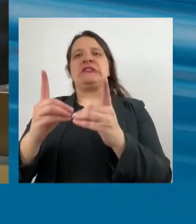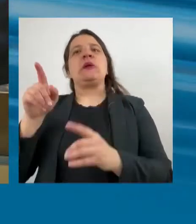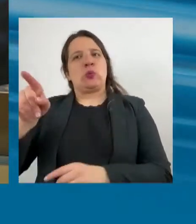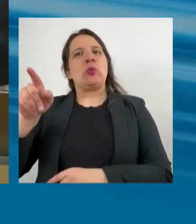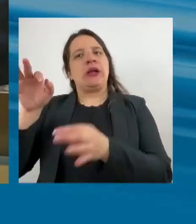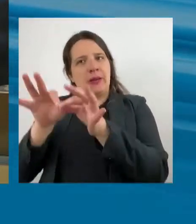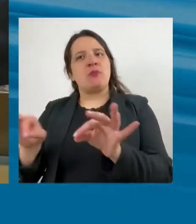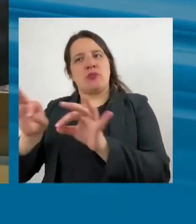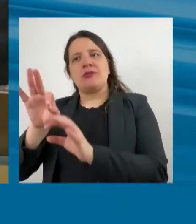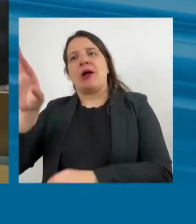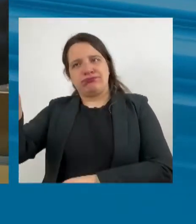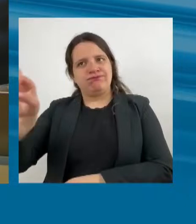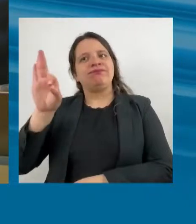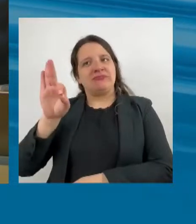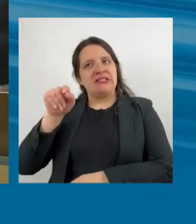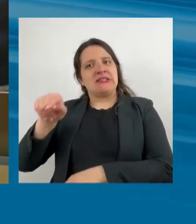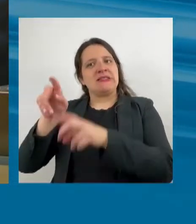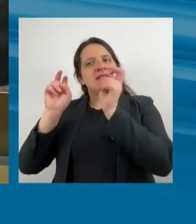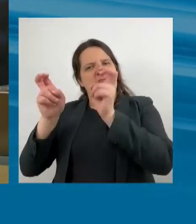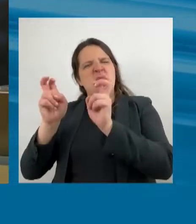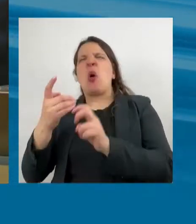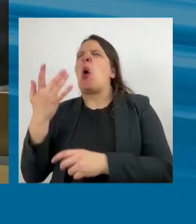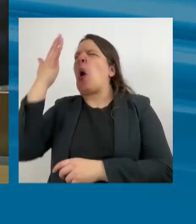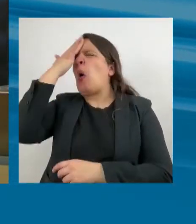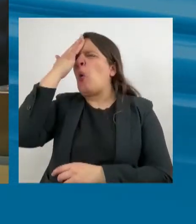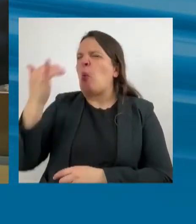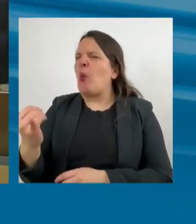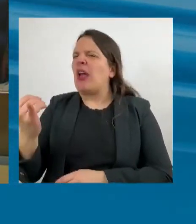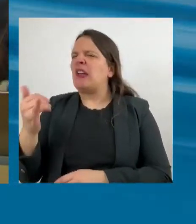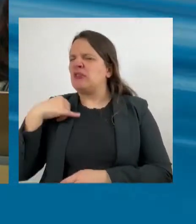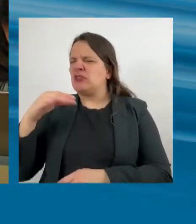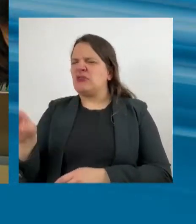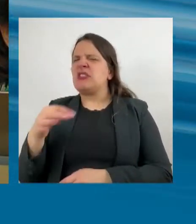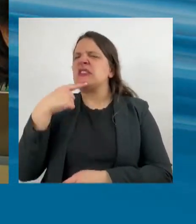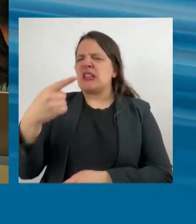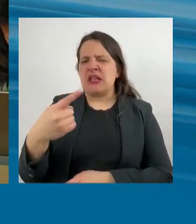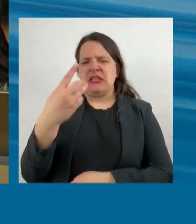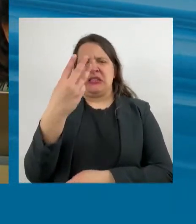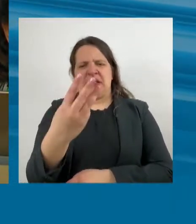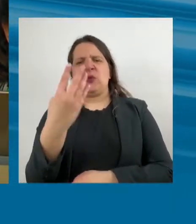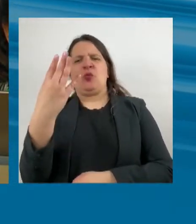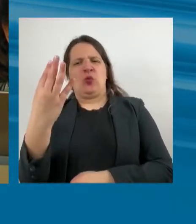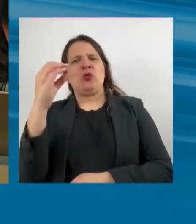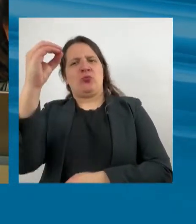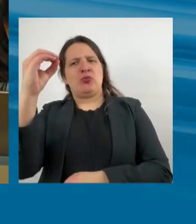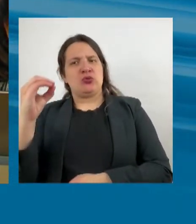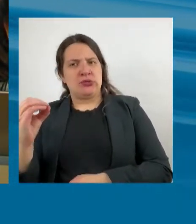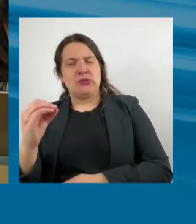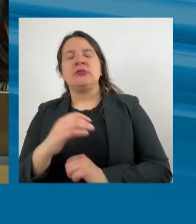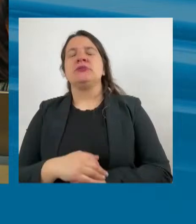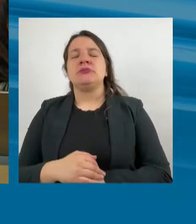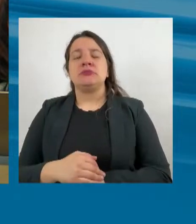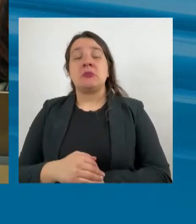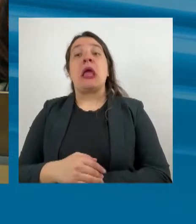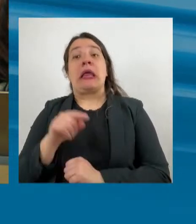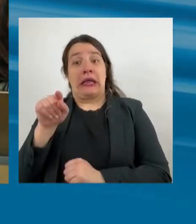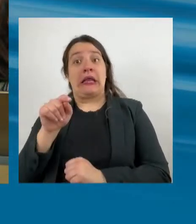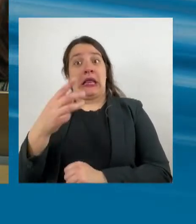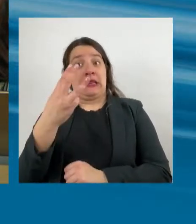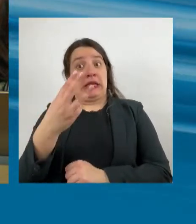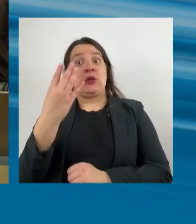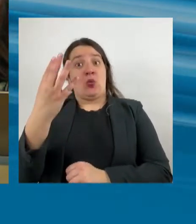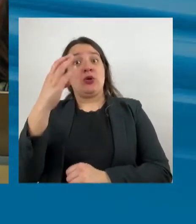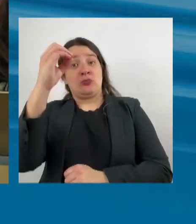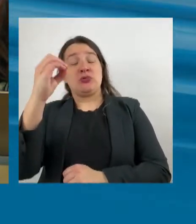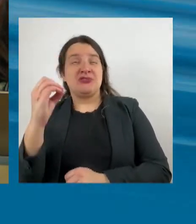without putting this issue on the center of the core of the agenda. But why did I say at least 34%? Because that figure